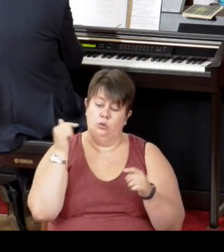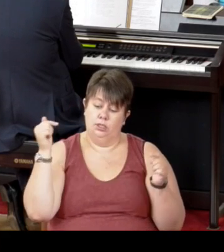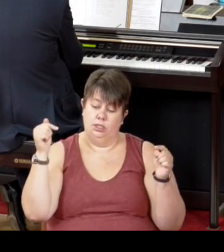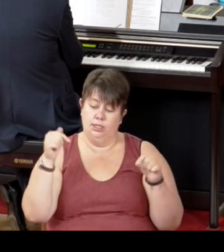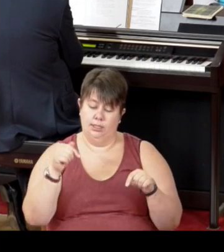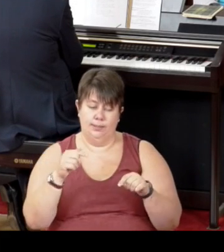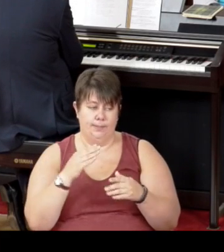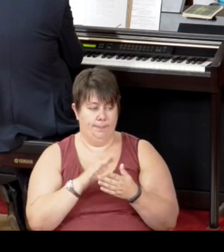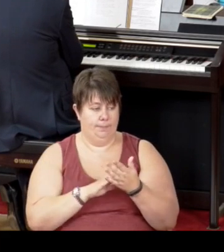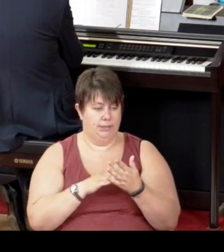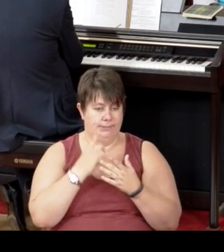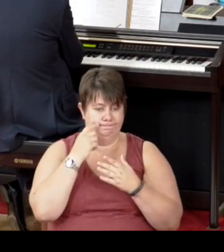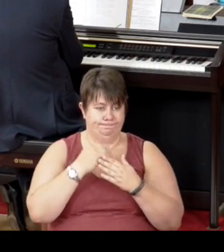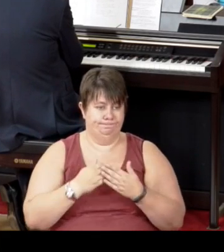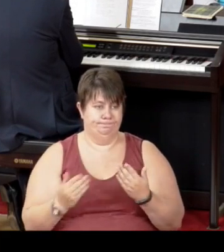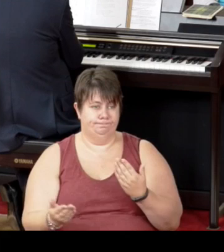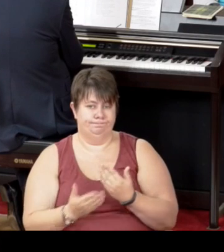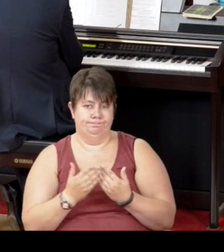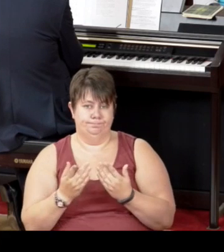much.